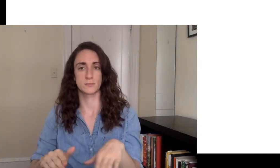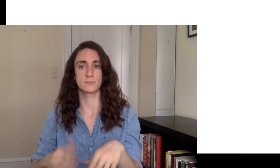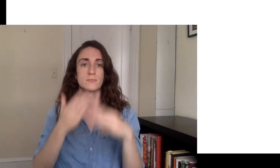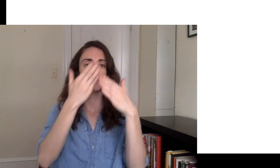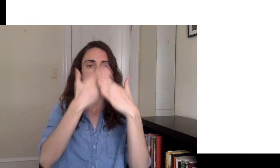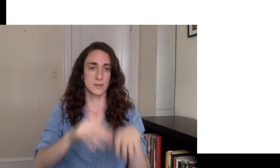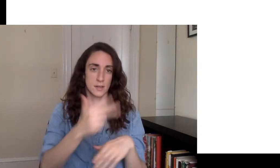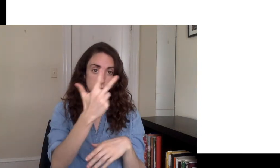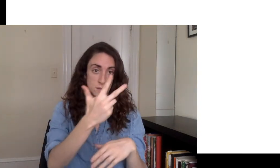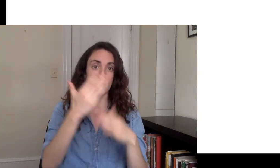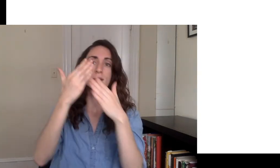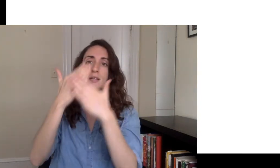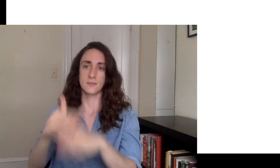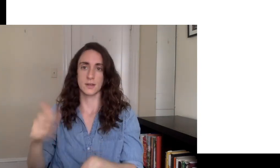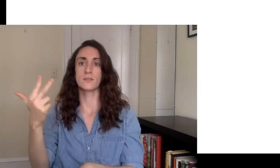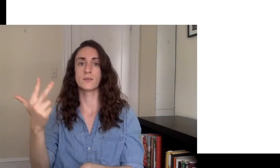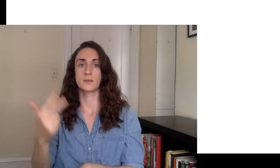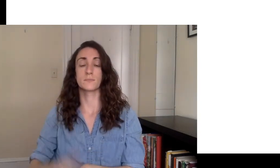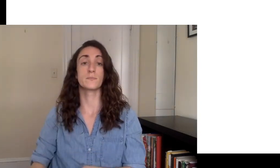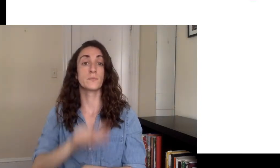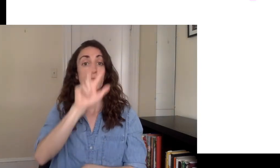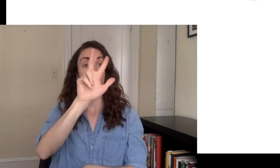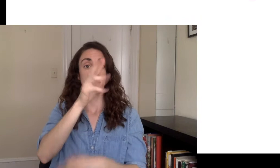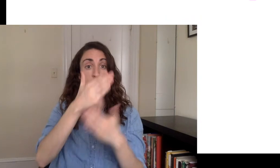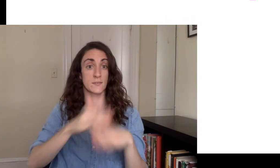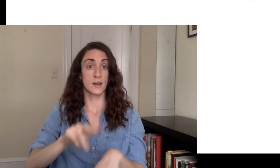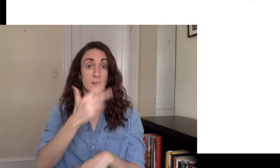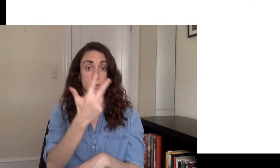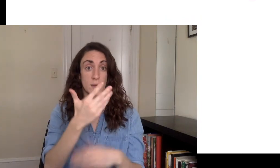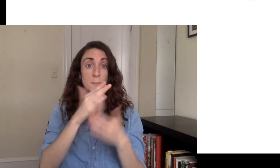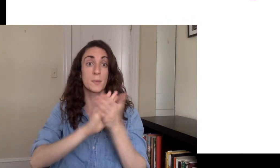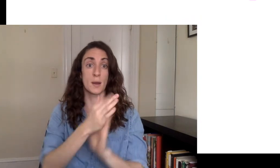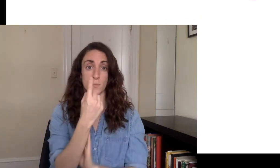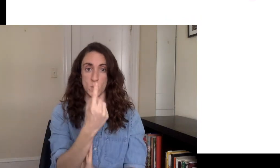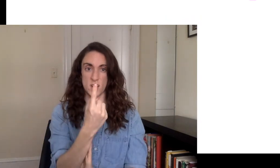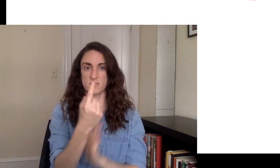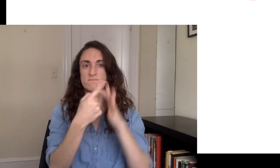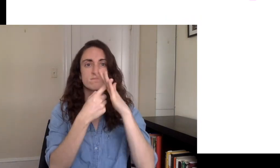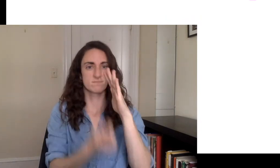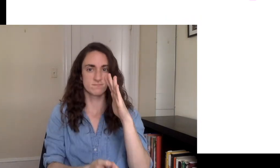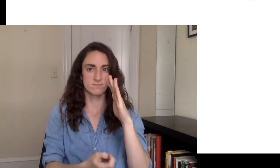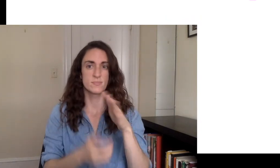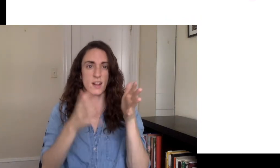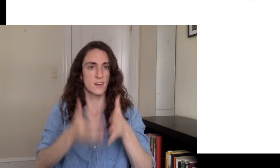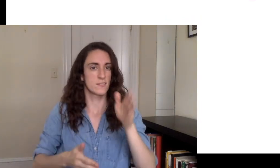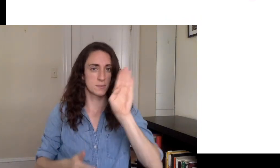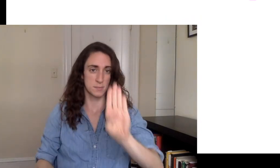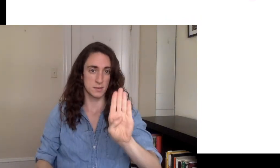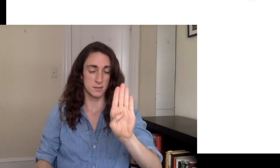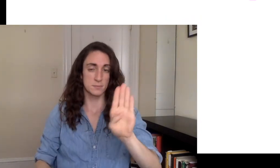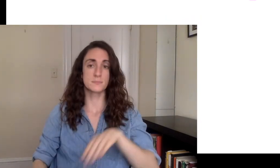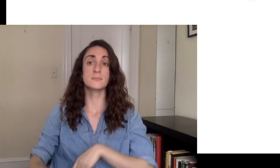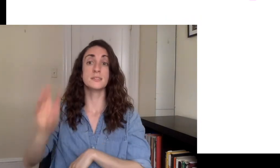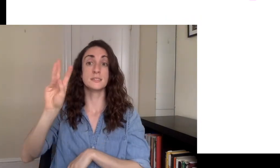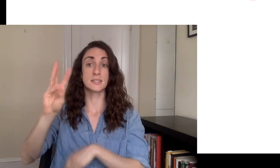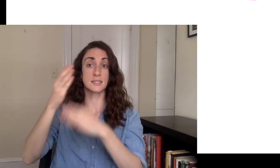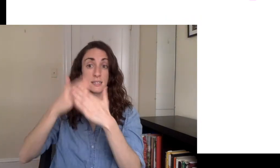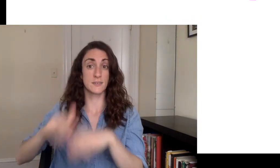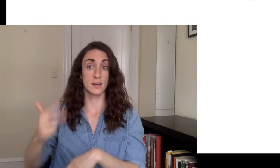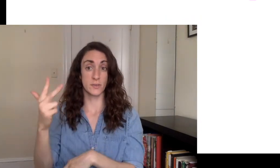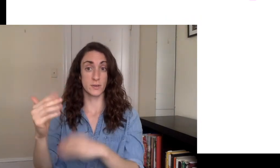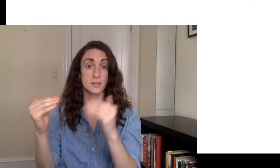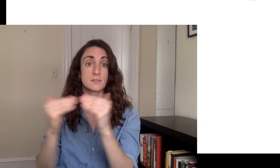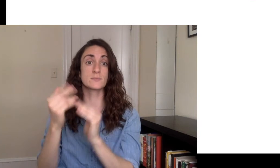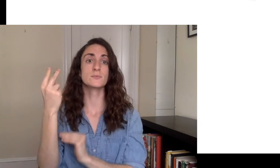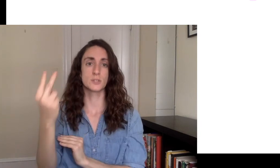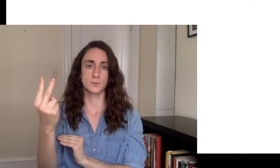of that. So we'll divide both sides by 3. 3 divided by 3 becomes 1, so 1b we can just write as b, and 6 divided by